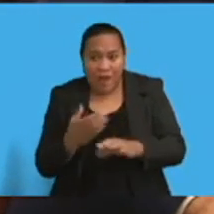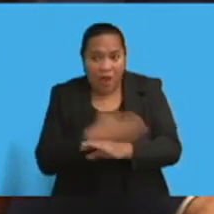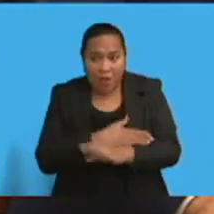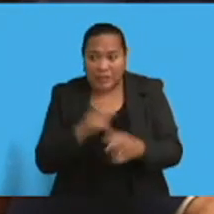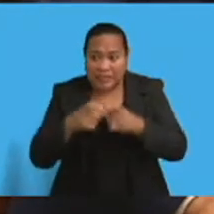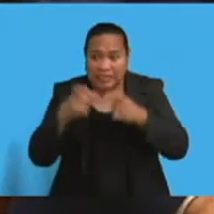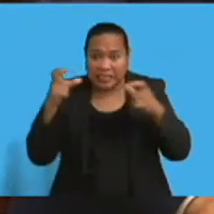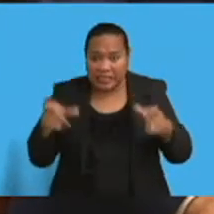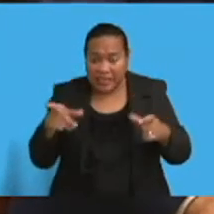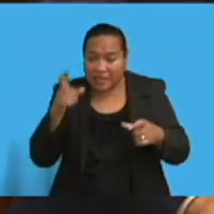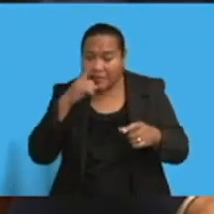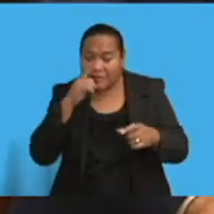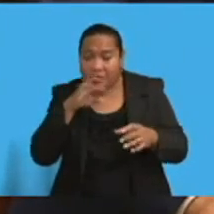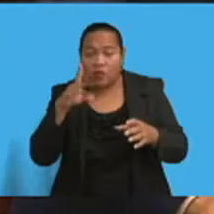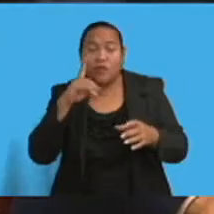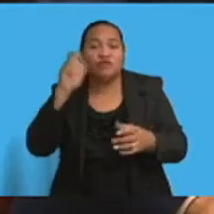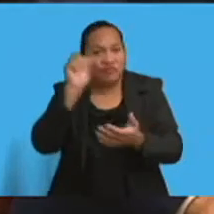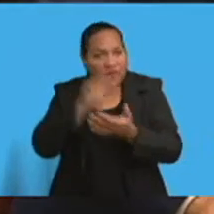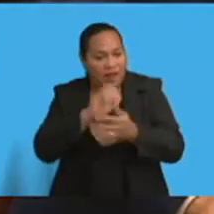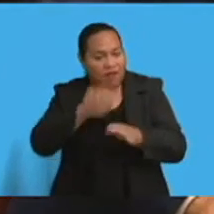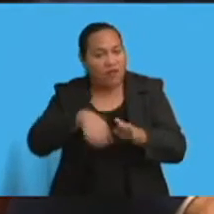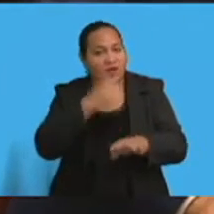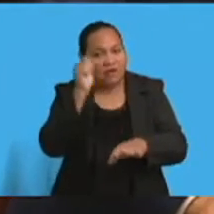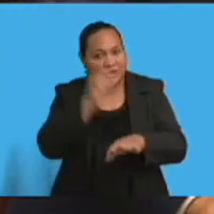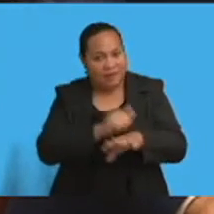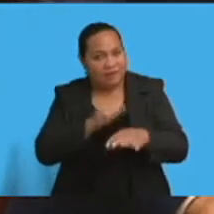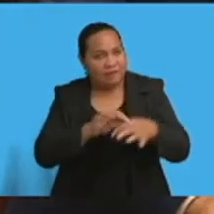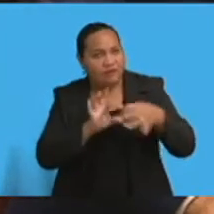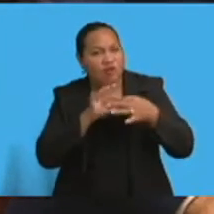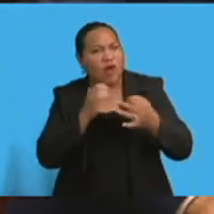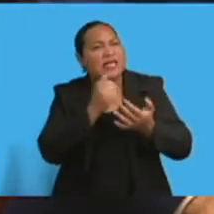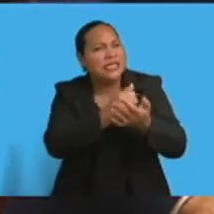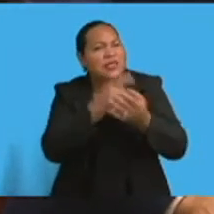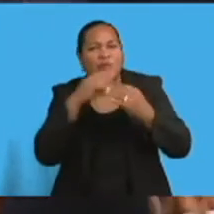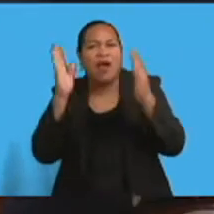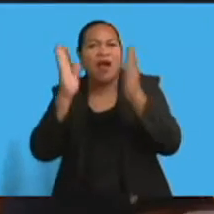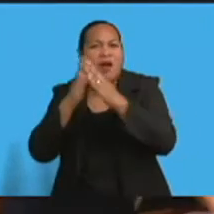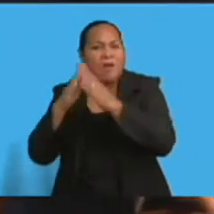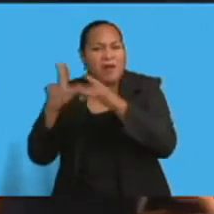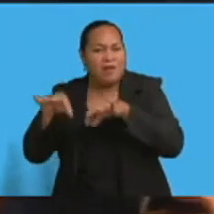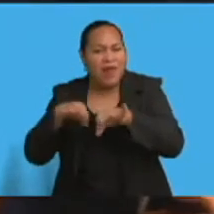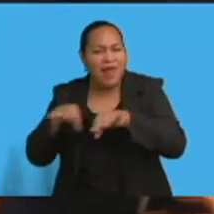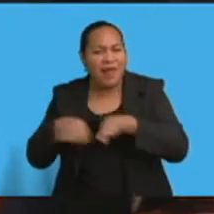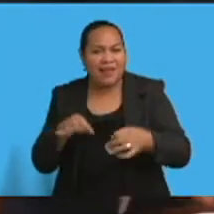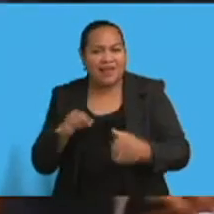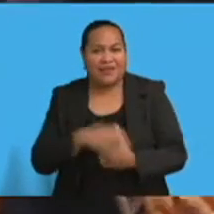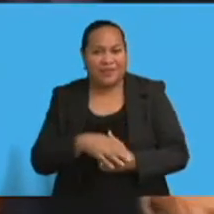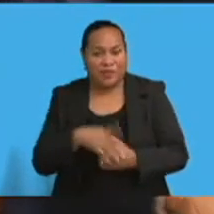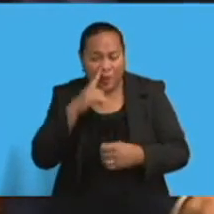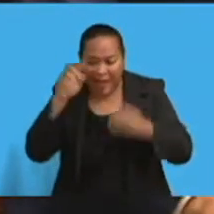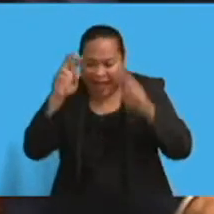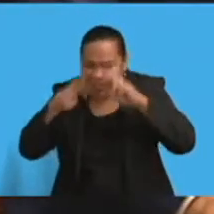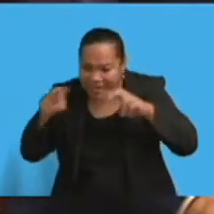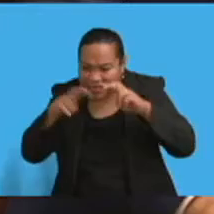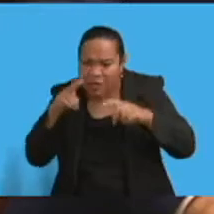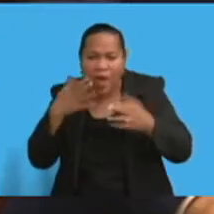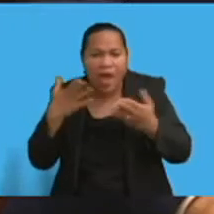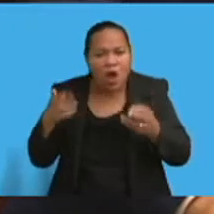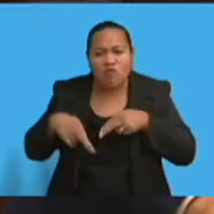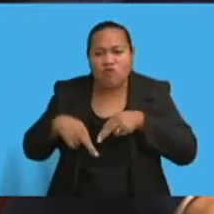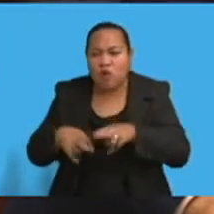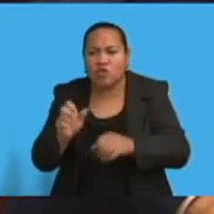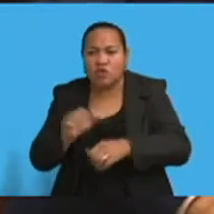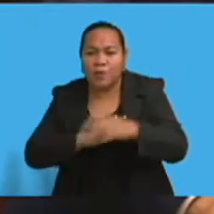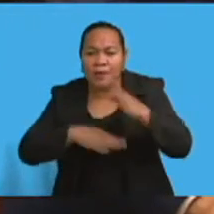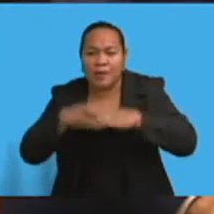future, we are rightfully working with the Singaporeans to assist with our urban planning. They'll be undertaking assessment in Fiji, looking at where roads should be built,